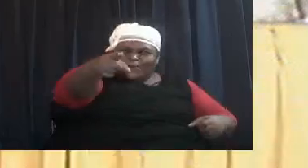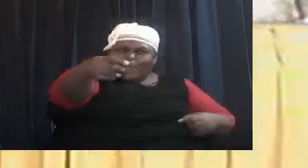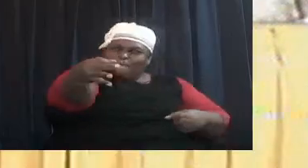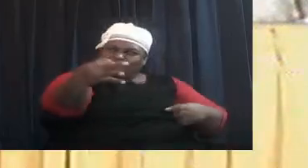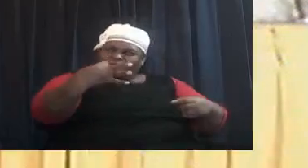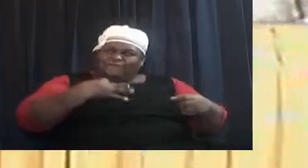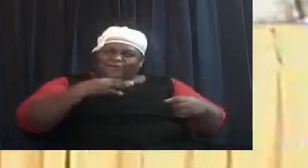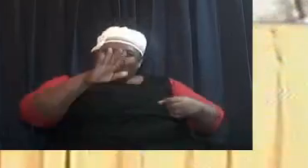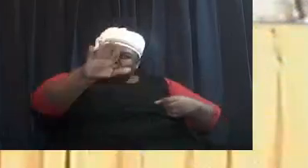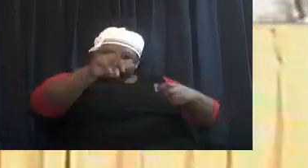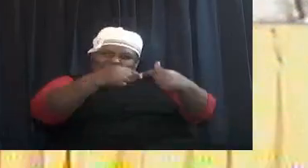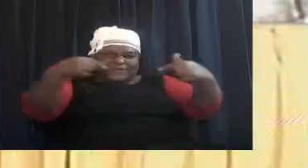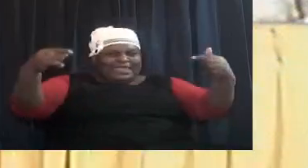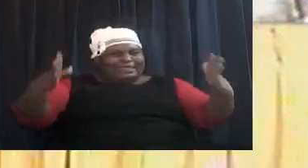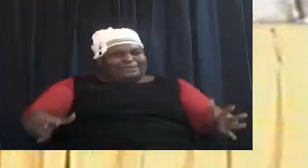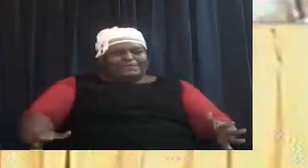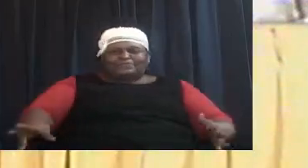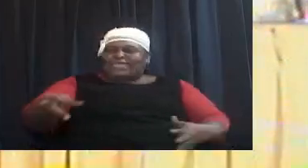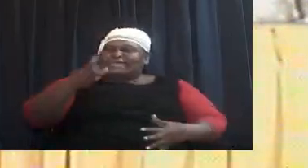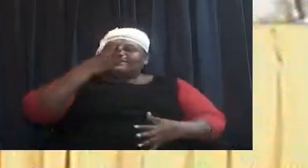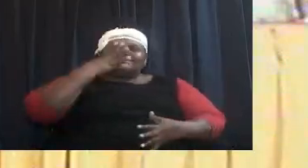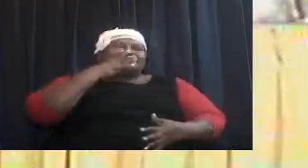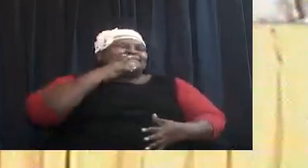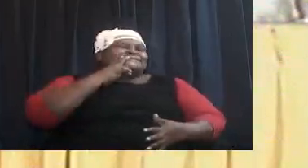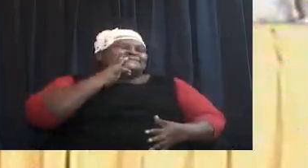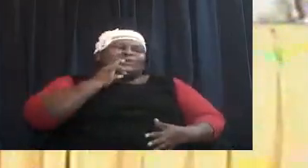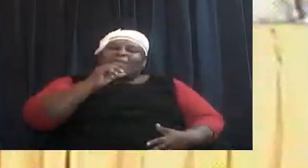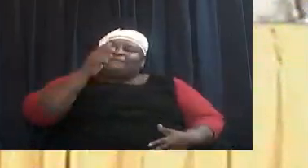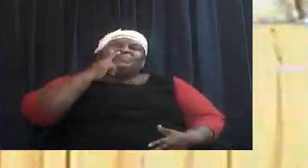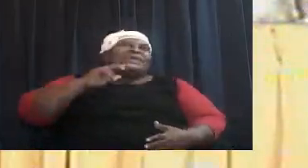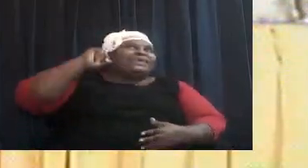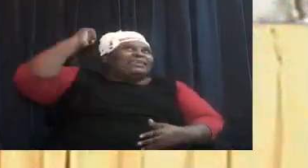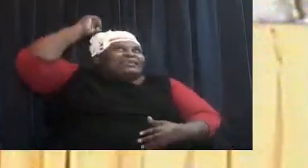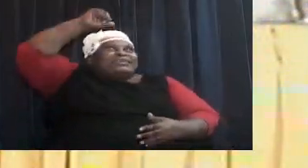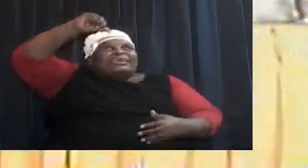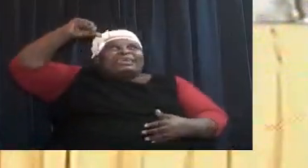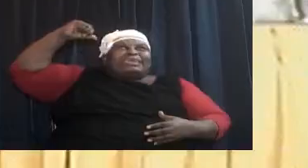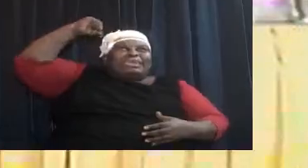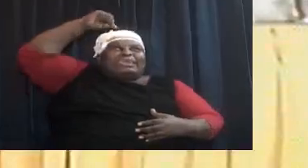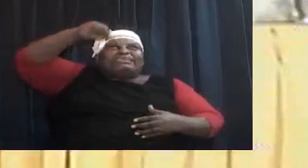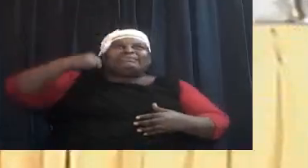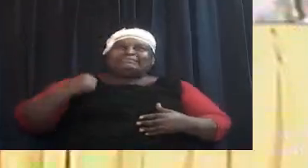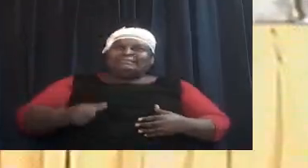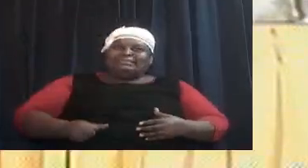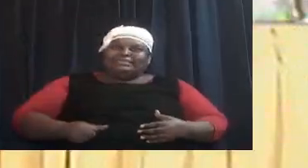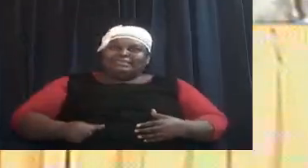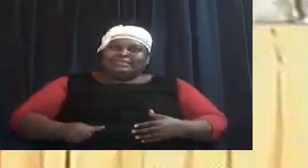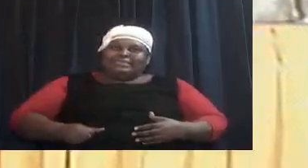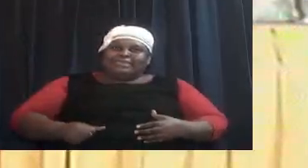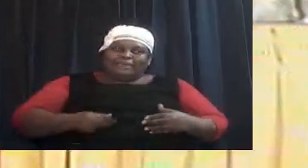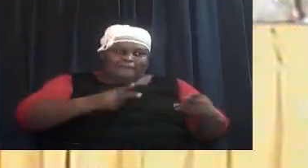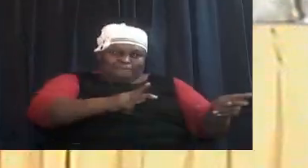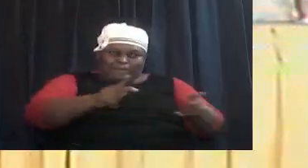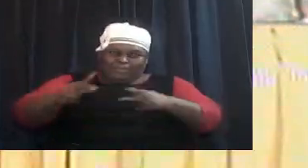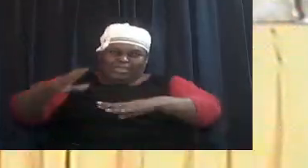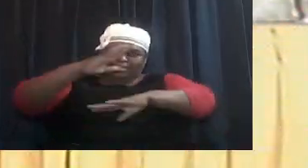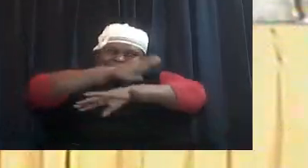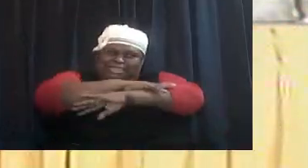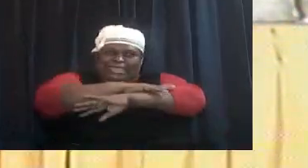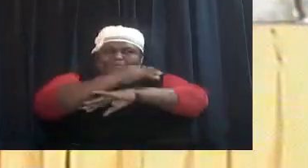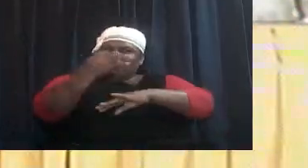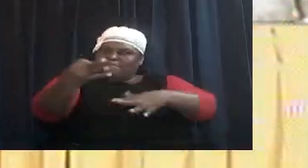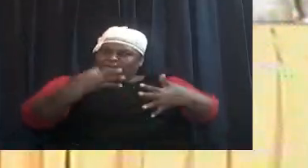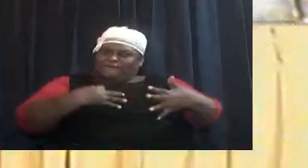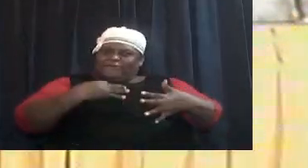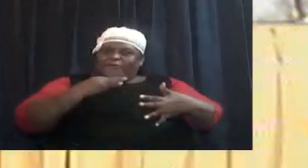And it's just sweet. It's sweet, you know, because you get anointed. It's sweet because he prepared a table before. But then the fact